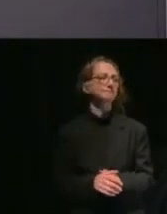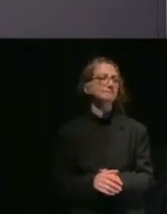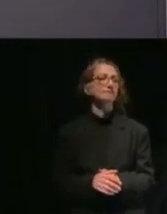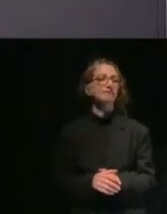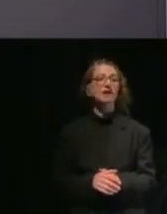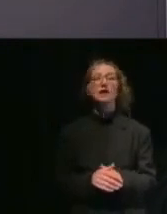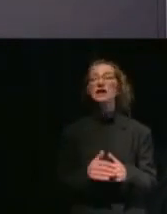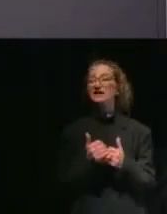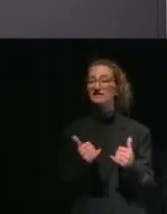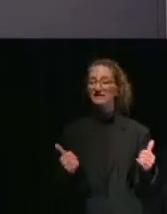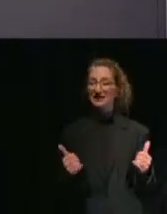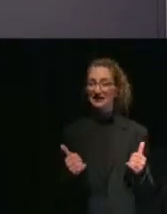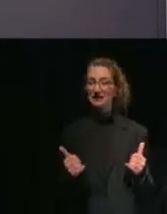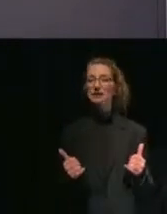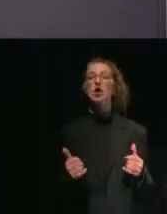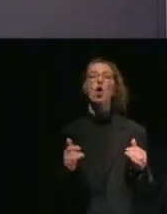links.